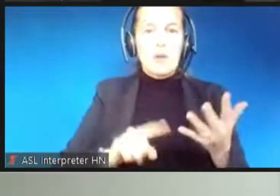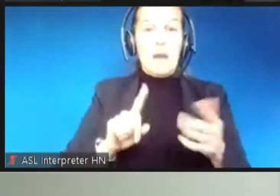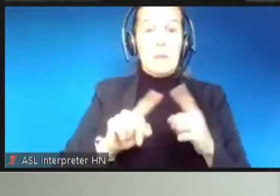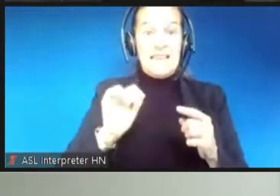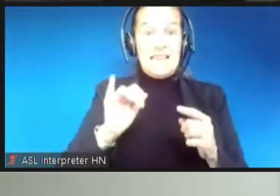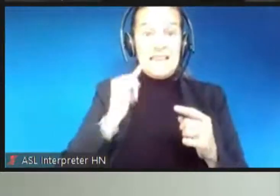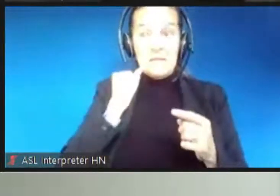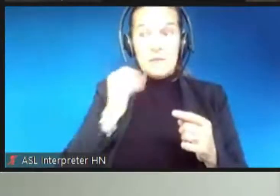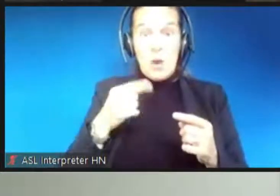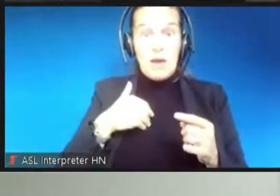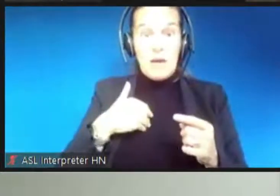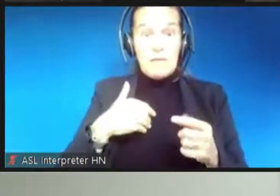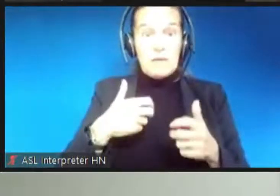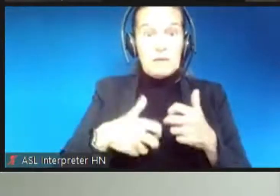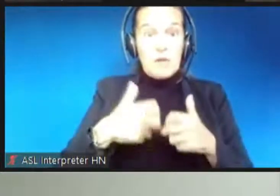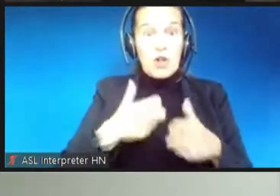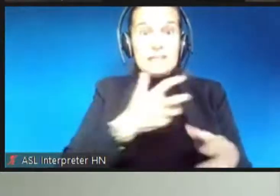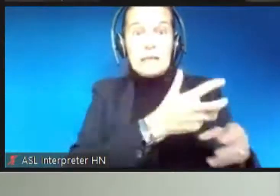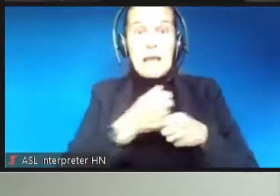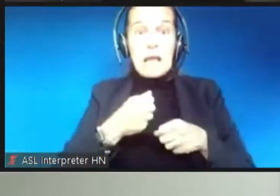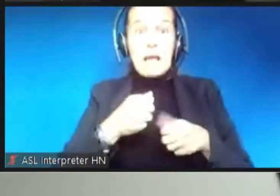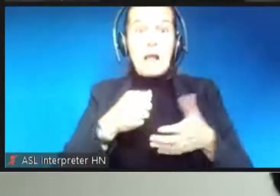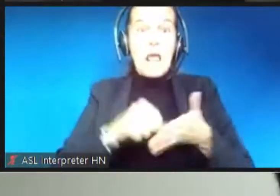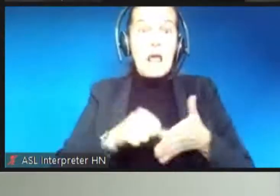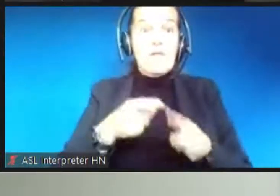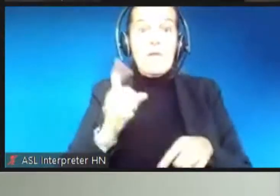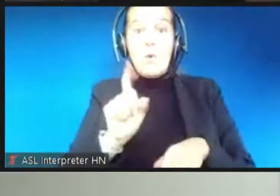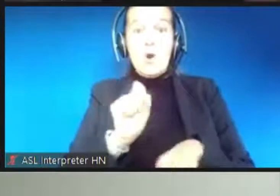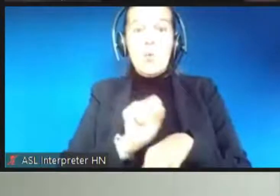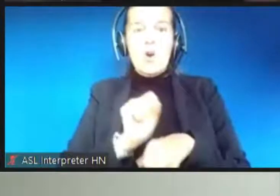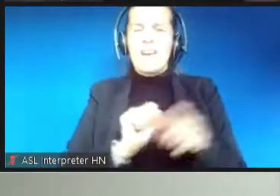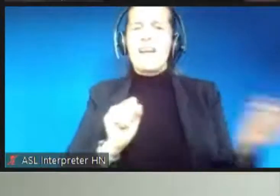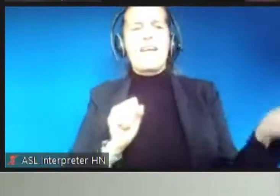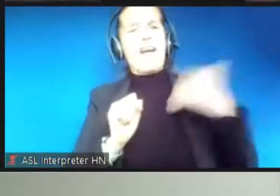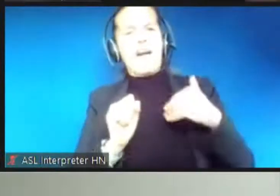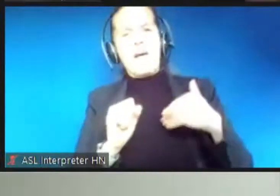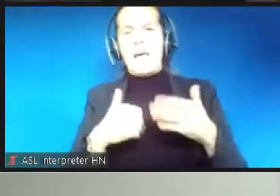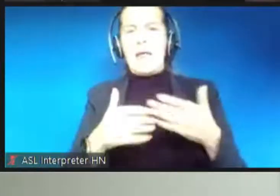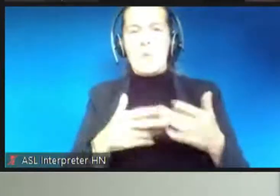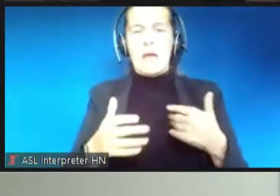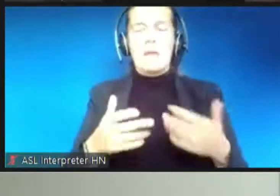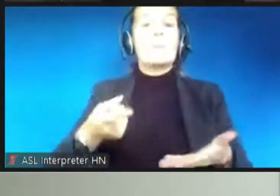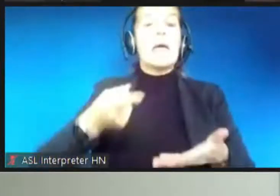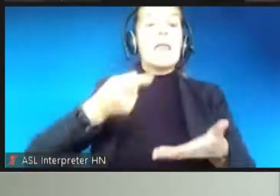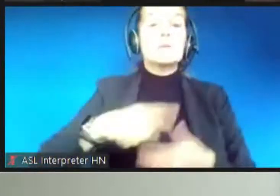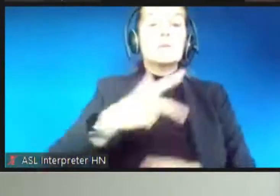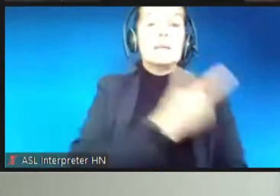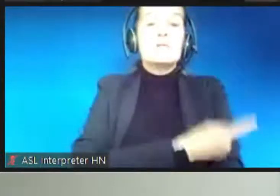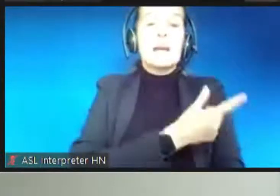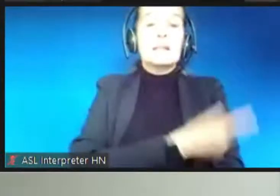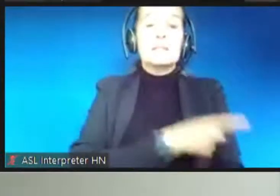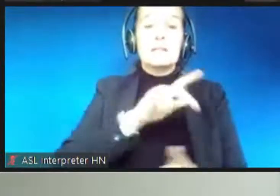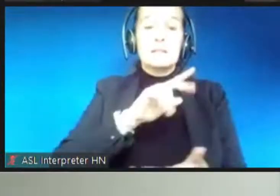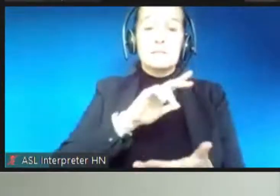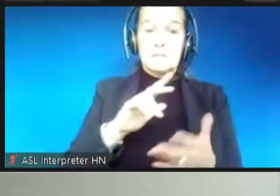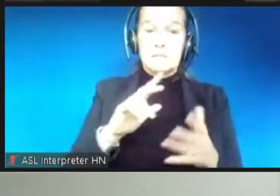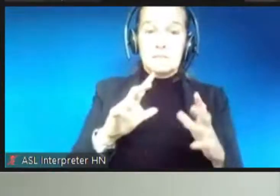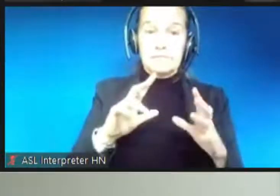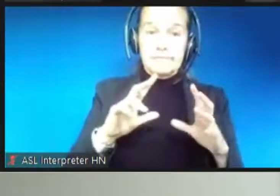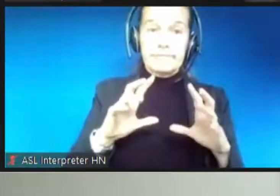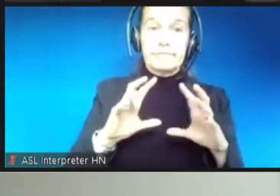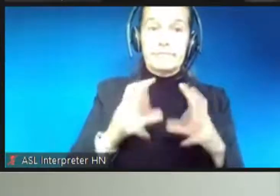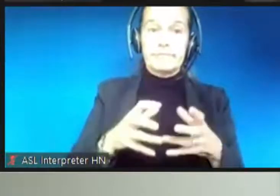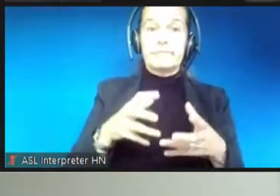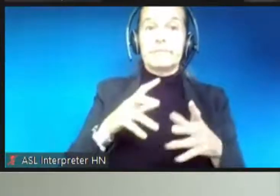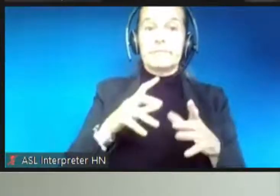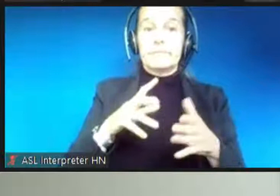come anyway. The vaccine clinics we have scheduled for next week for the county will be a